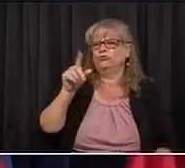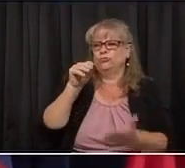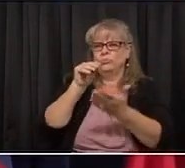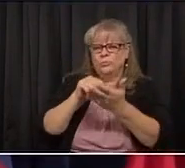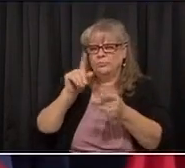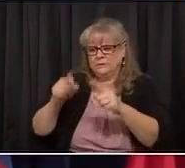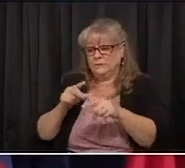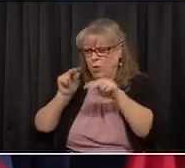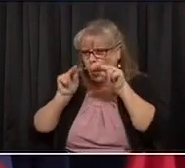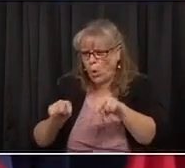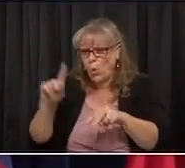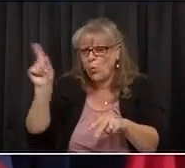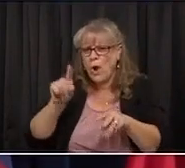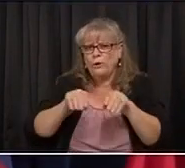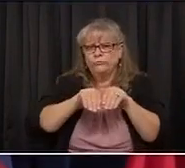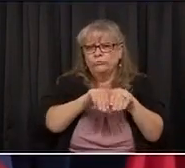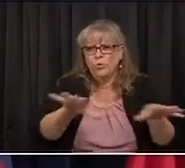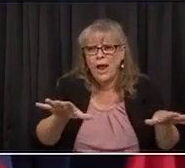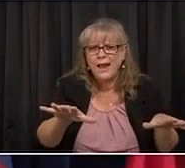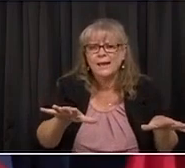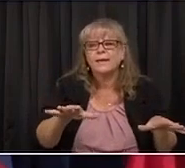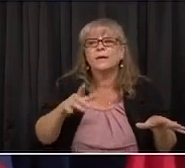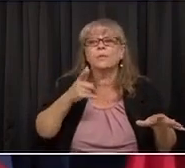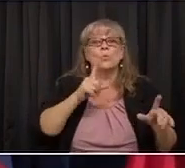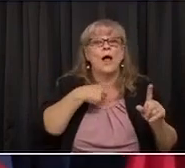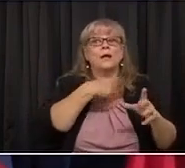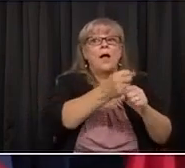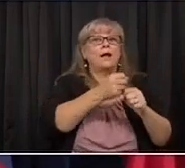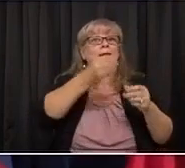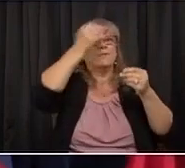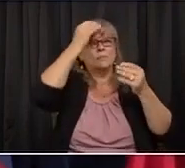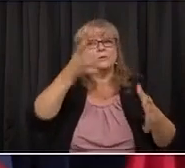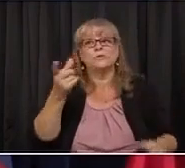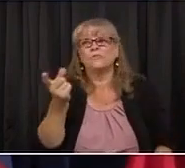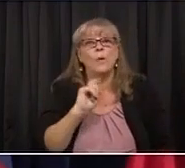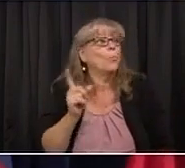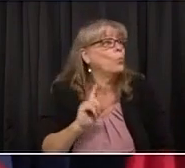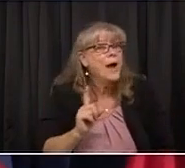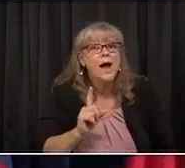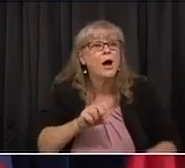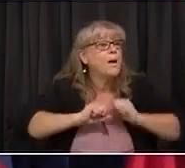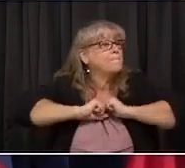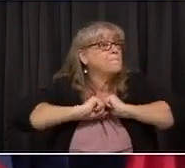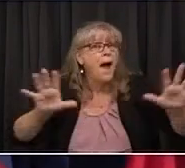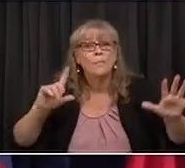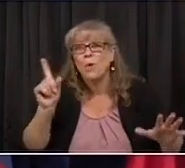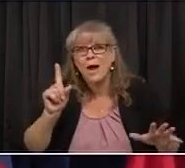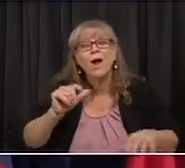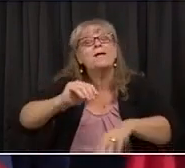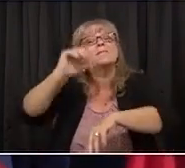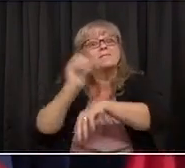and to late-night bars, and some of the national data, which is why we took that step.